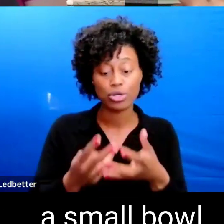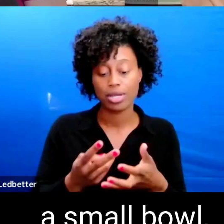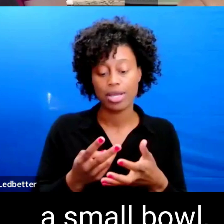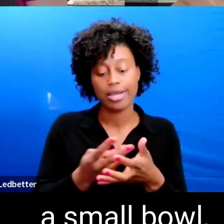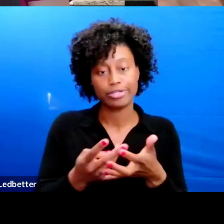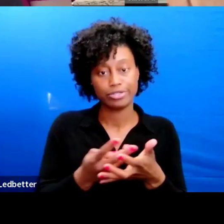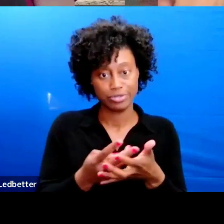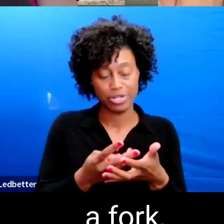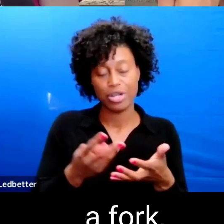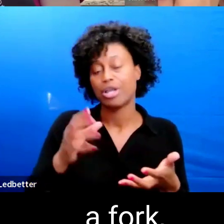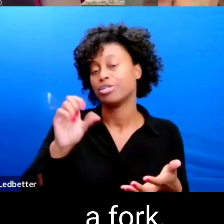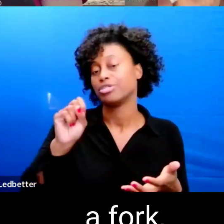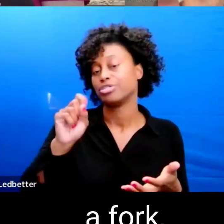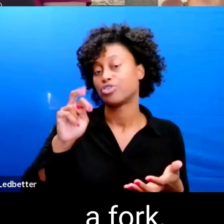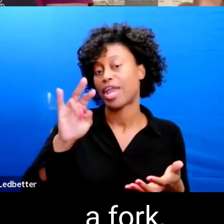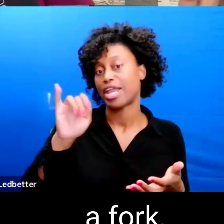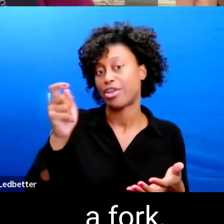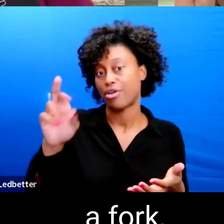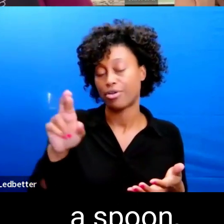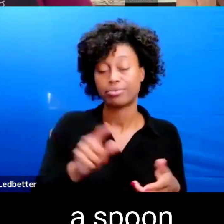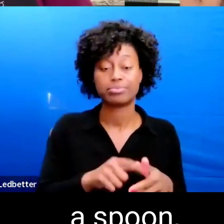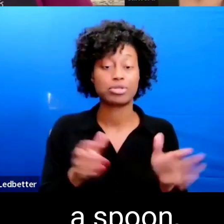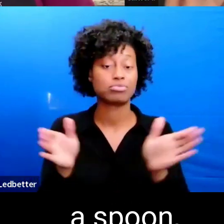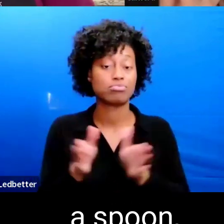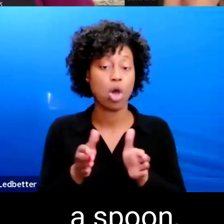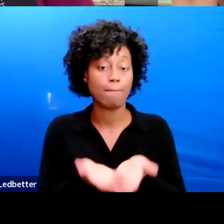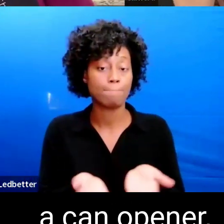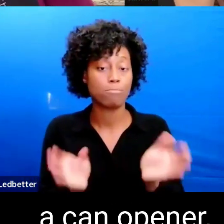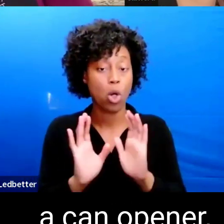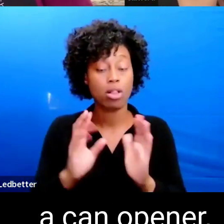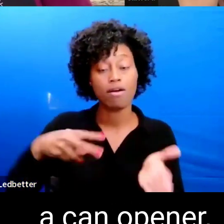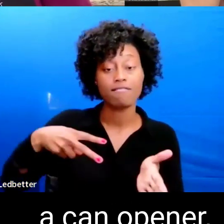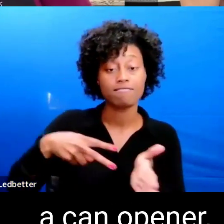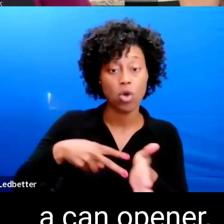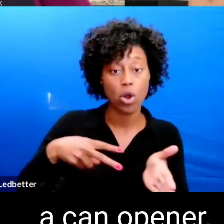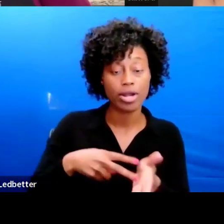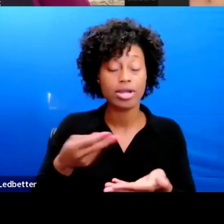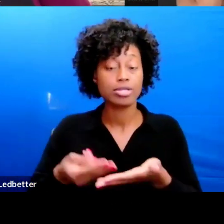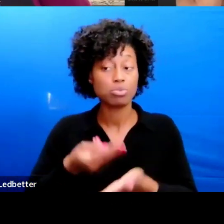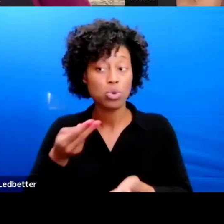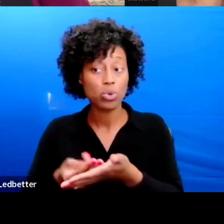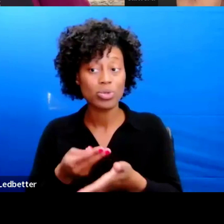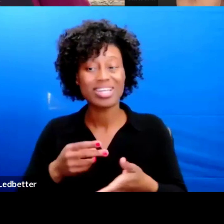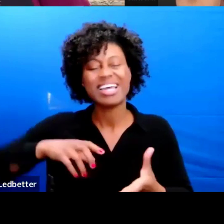small bowl, a fork, a spoon, a can opener,